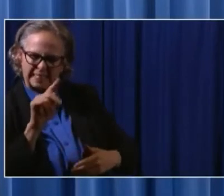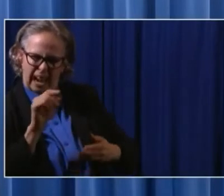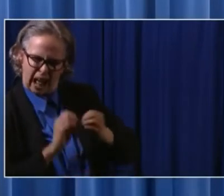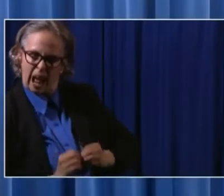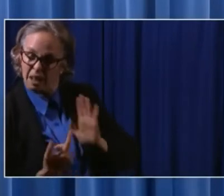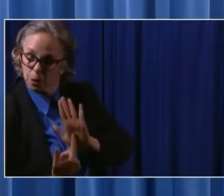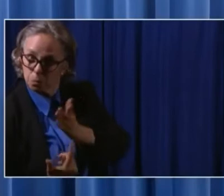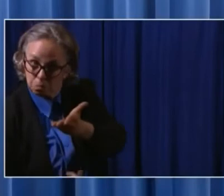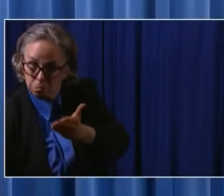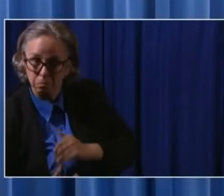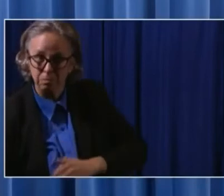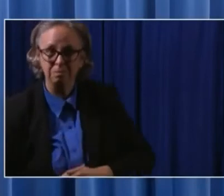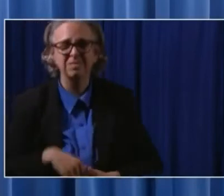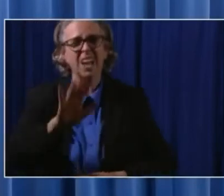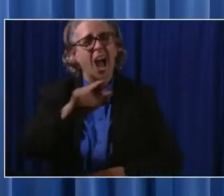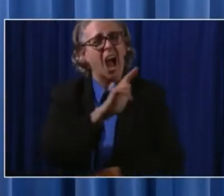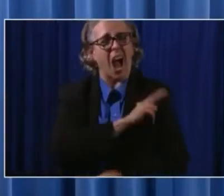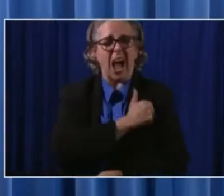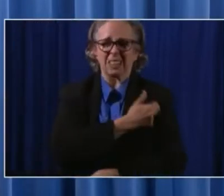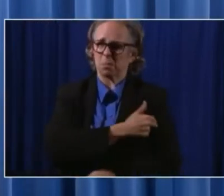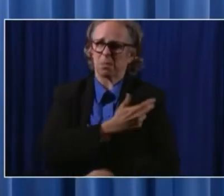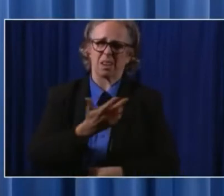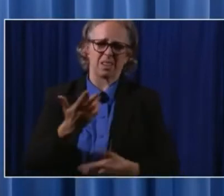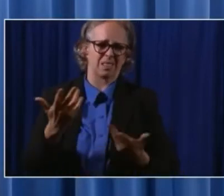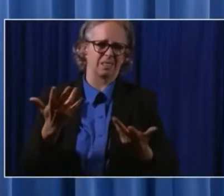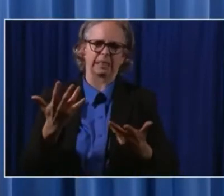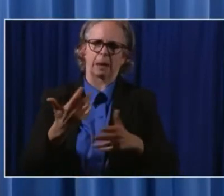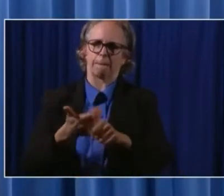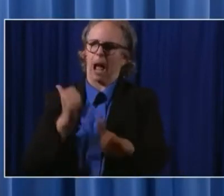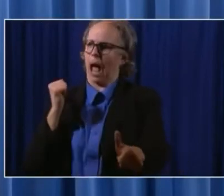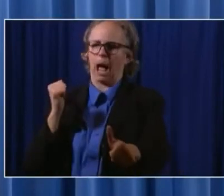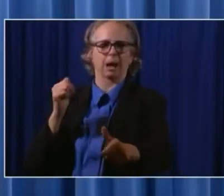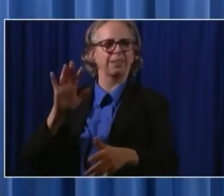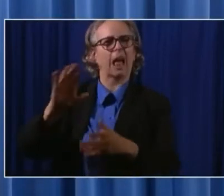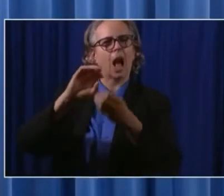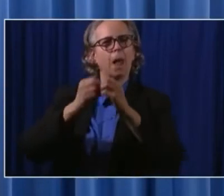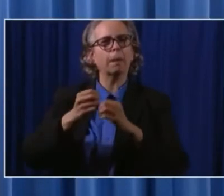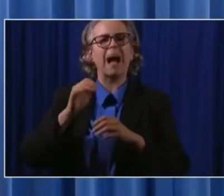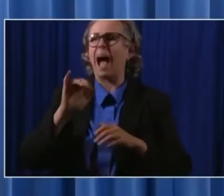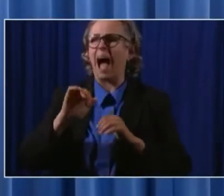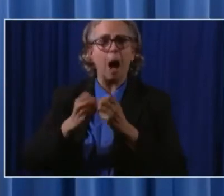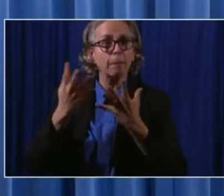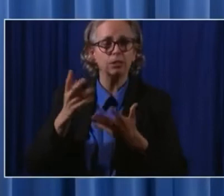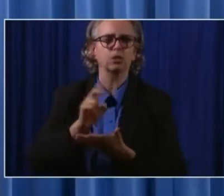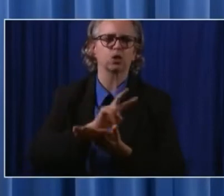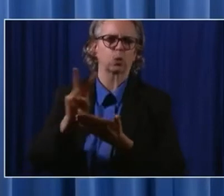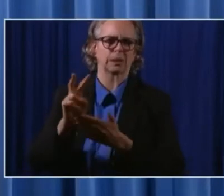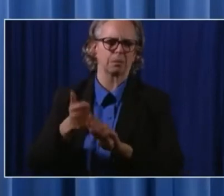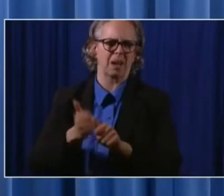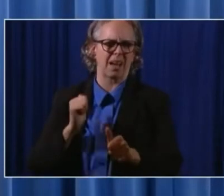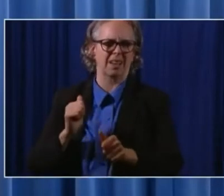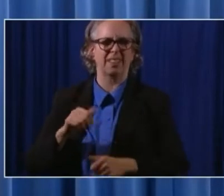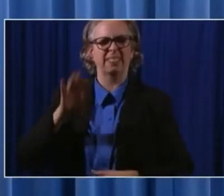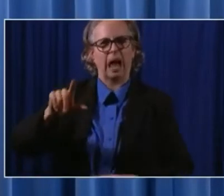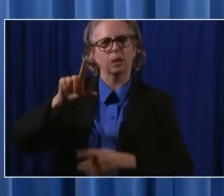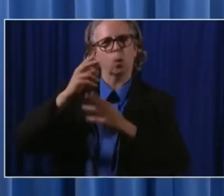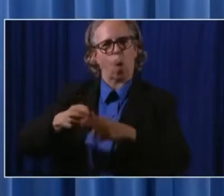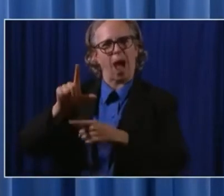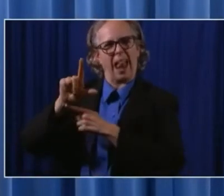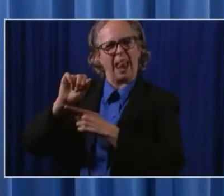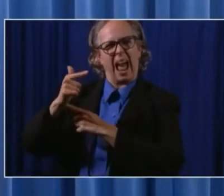Hospitalization is always a lagging indicator. The final indicator, tragically, of course, is death and the number of deaths. But hospitalization is a